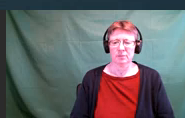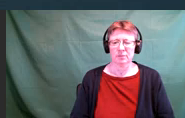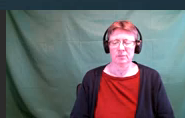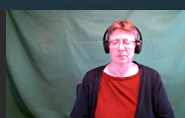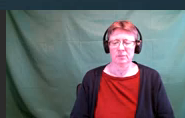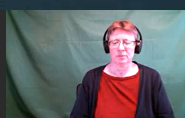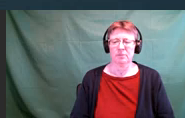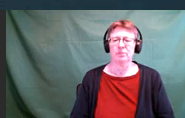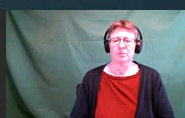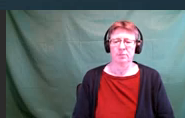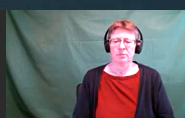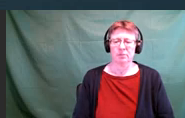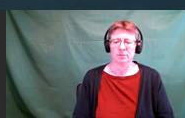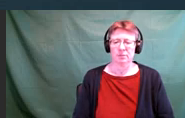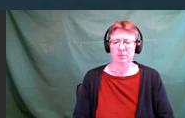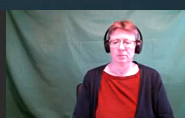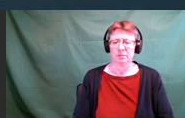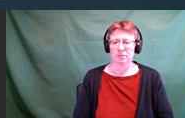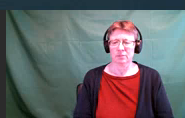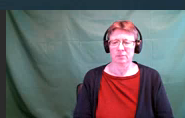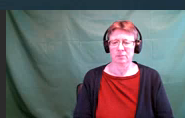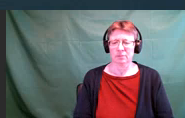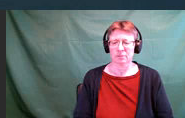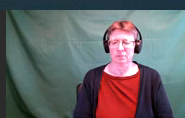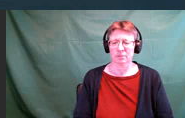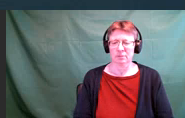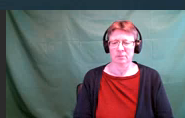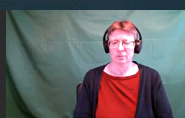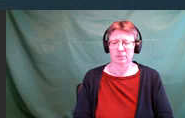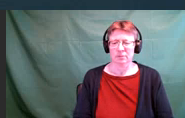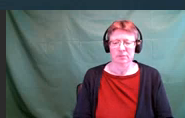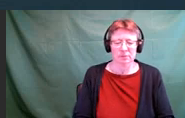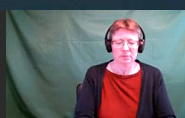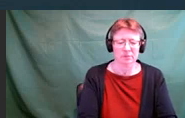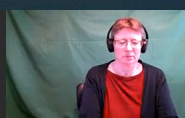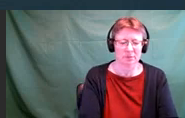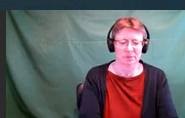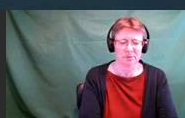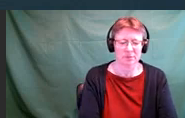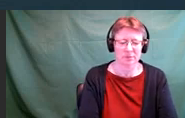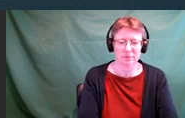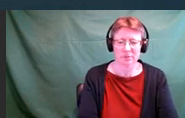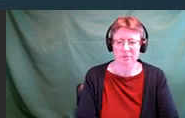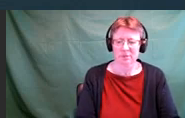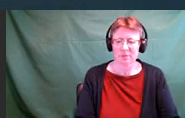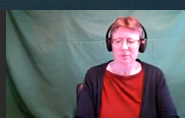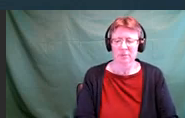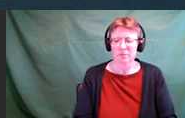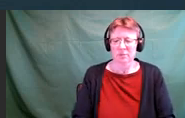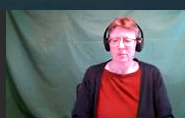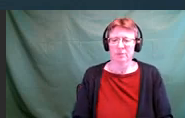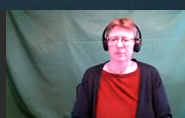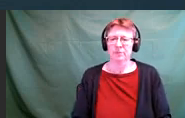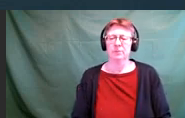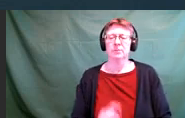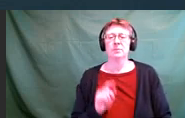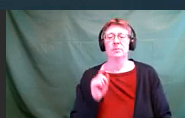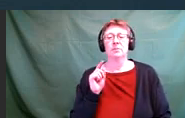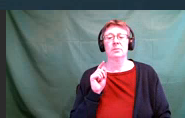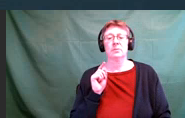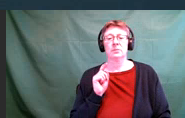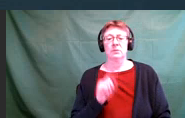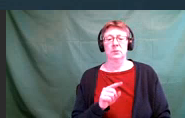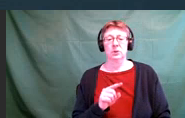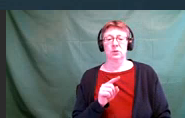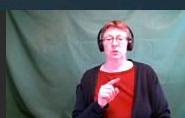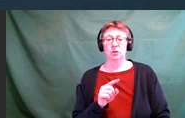Okay, so hopefully you can see the slides. I've just left them as Alan, my colleague up at